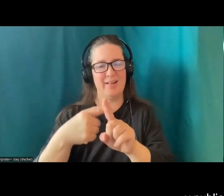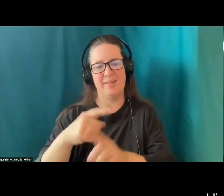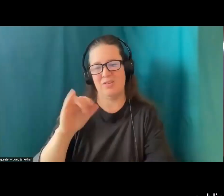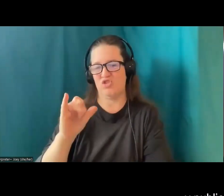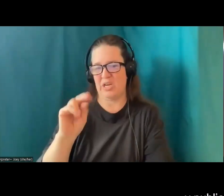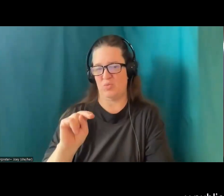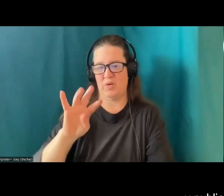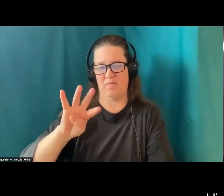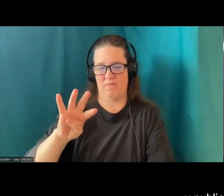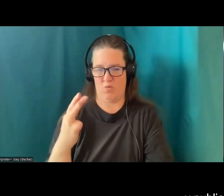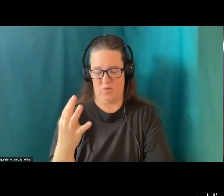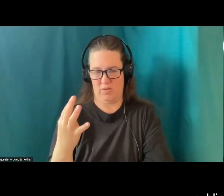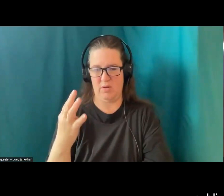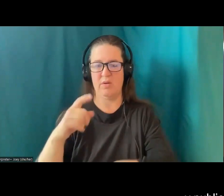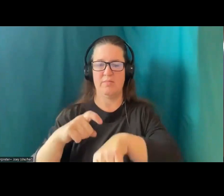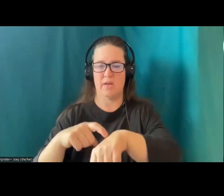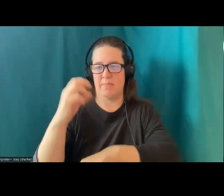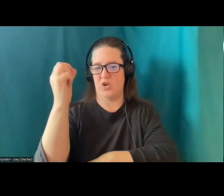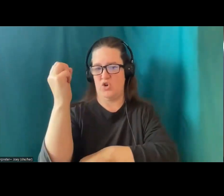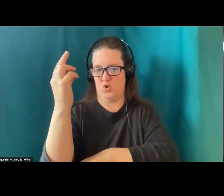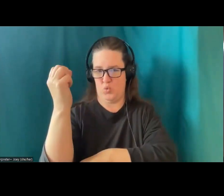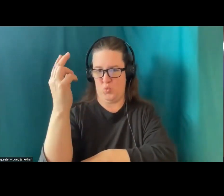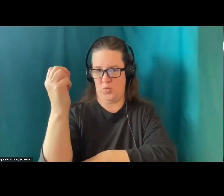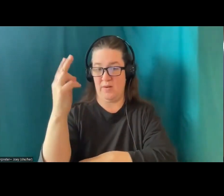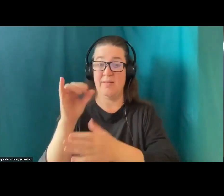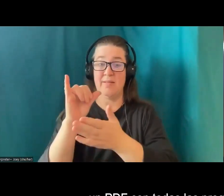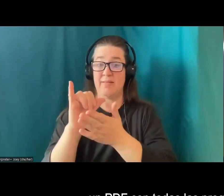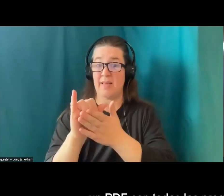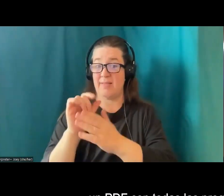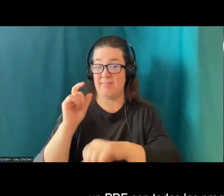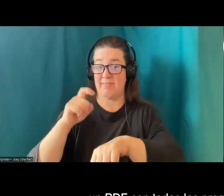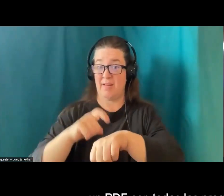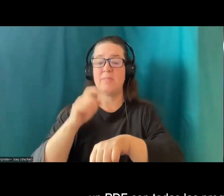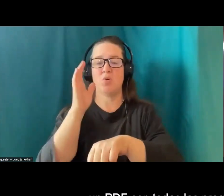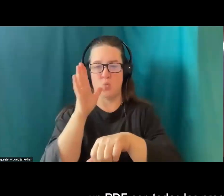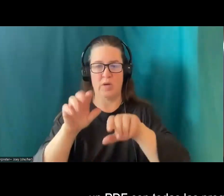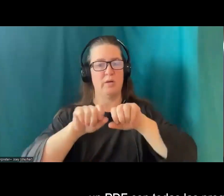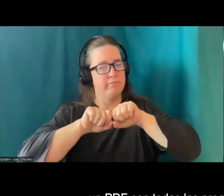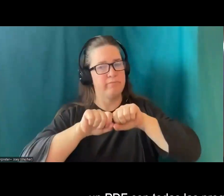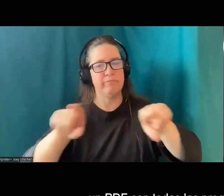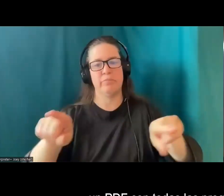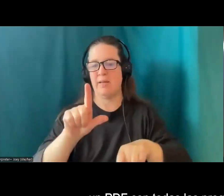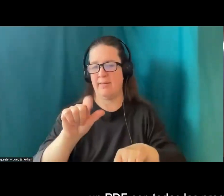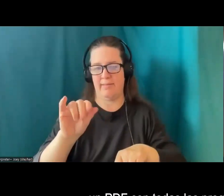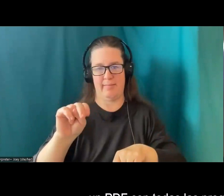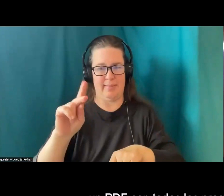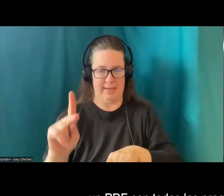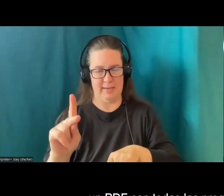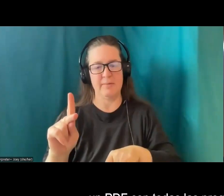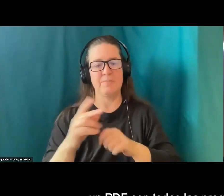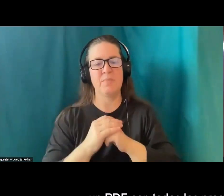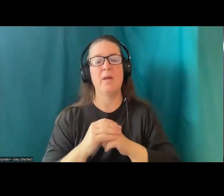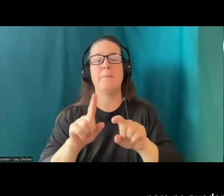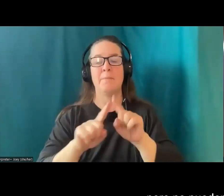at artsfund.org/accelerator. In the meantime, we have shared a PDF of all the questions on our website, so you can preview